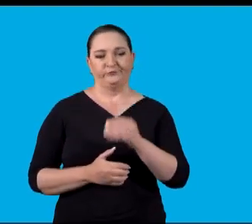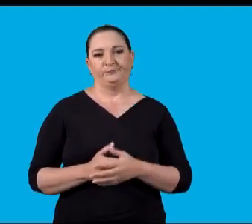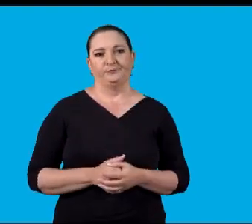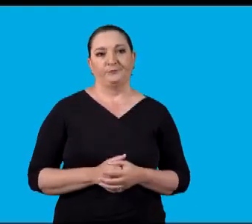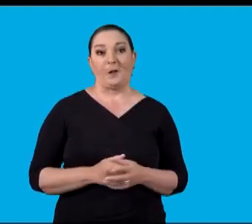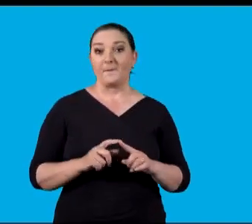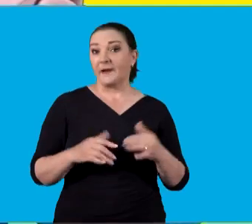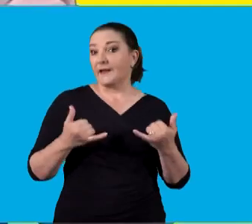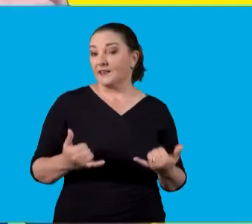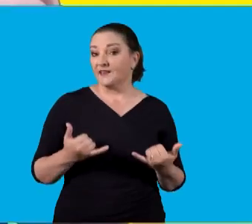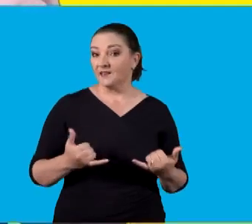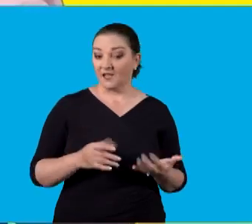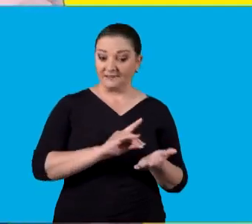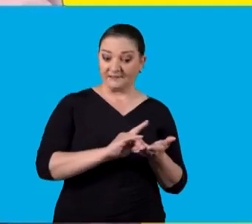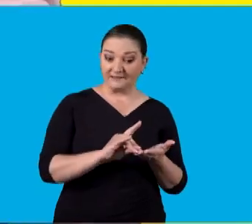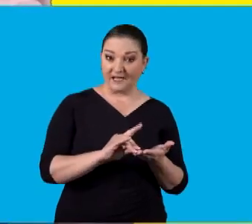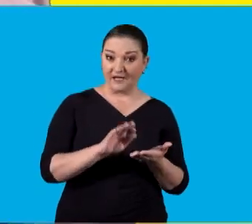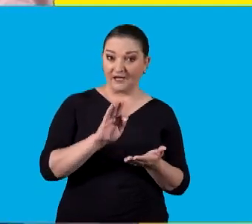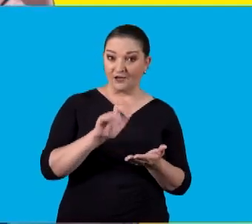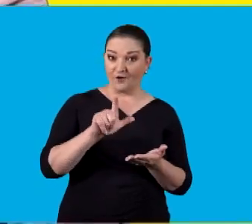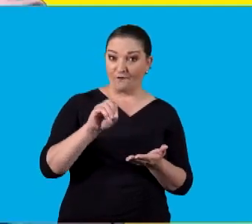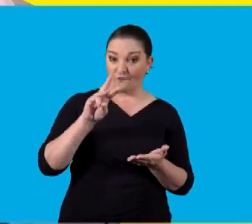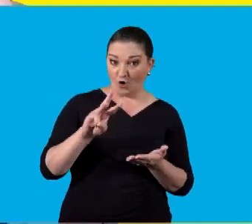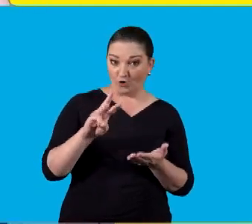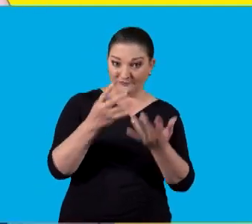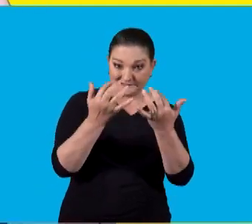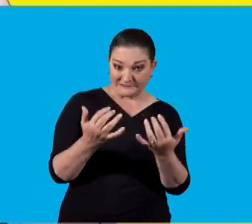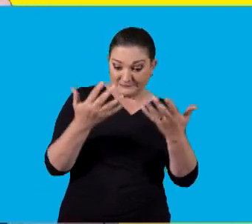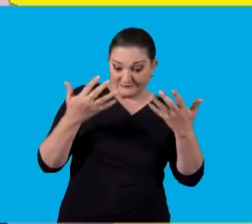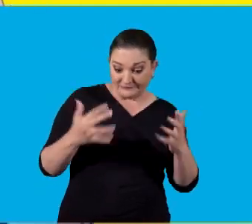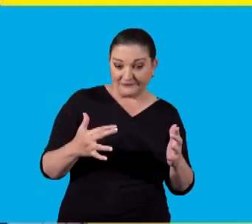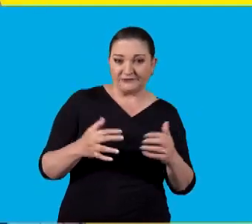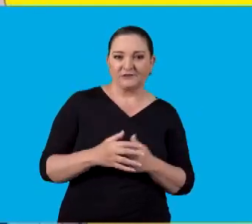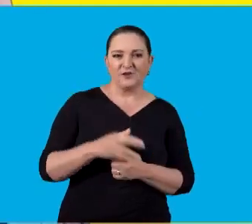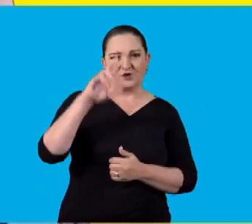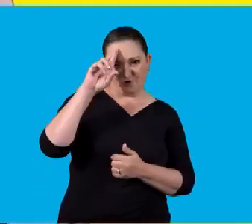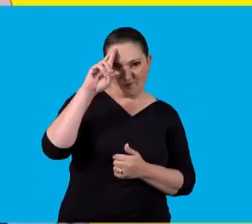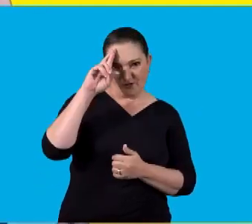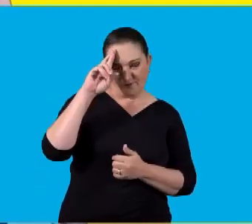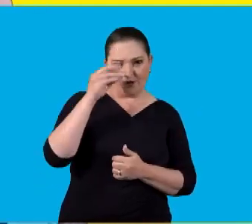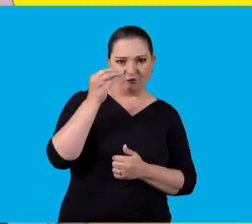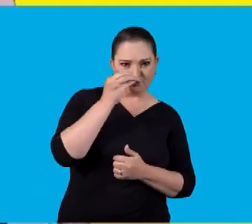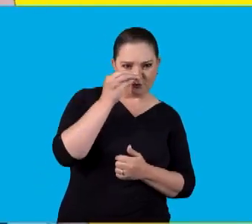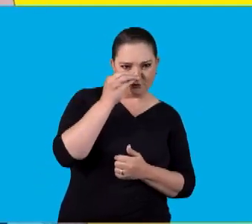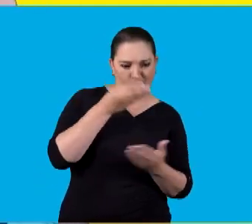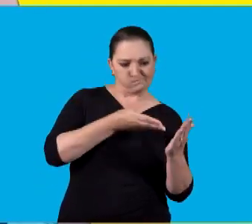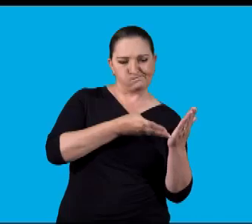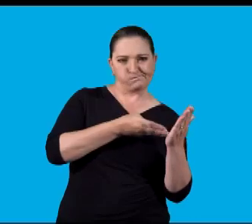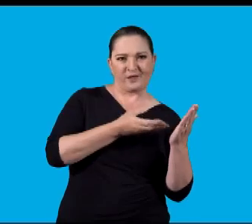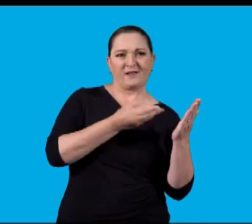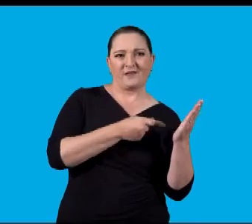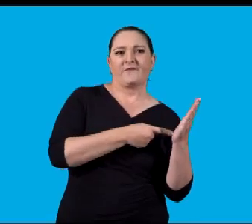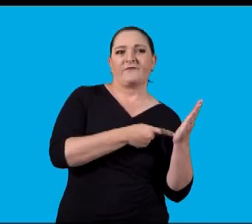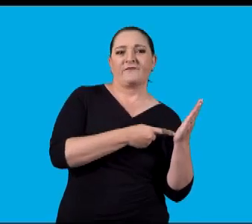here. Now we are already preparing the cash flow statement in this case now. Because remember, this was the note that we're doing over